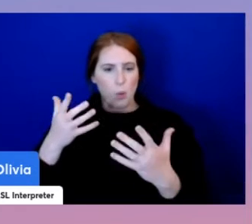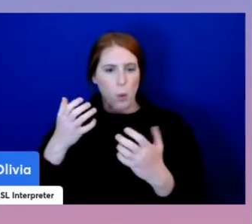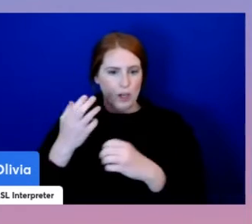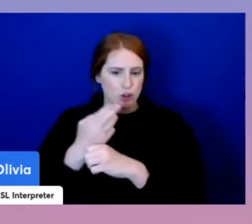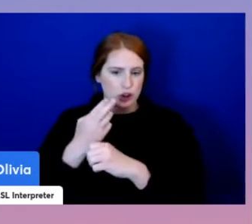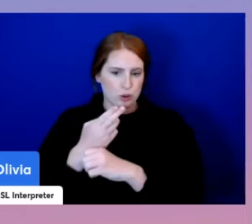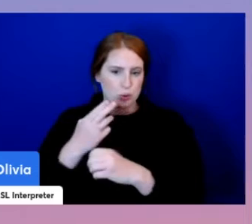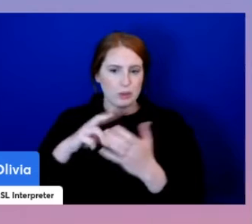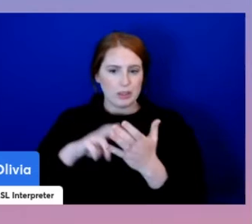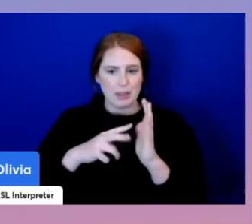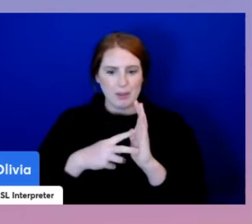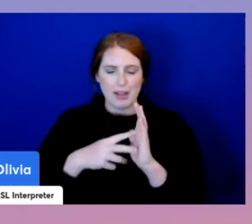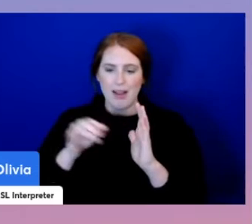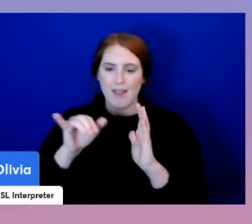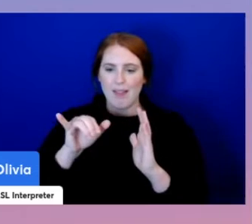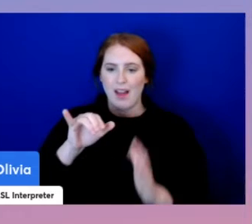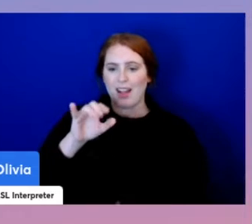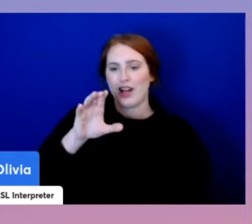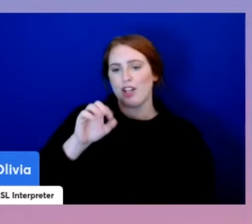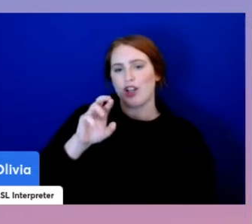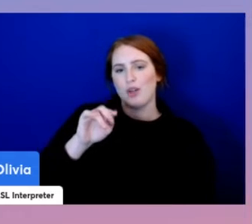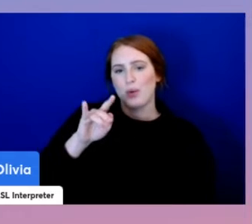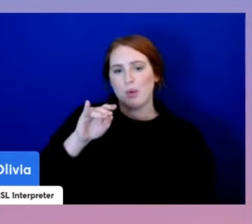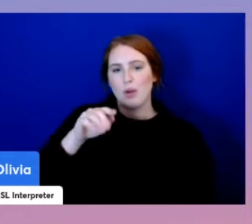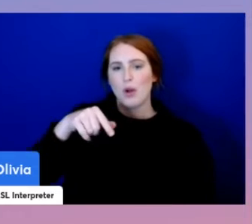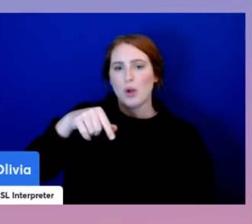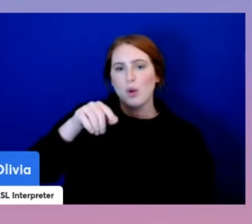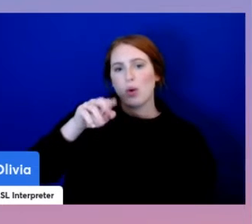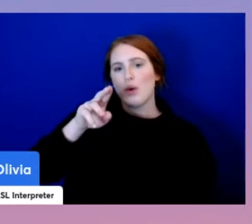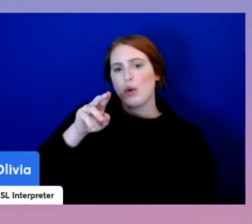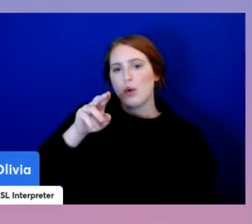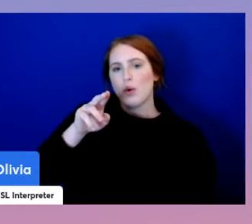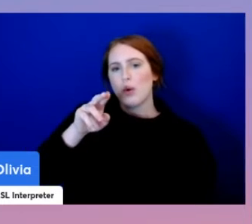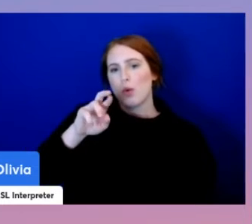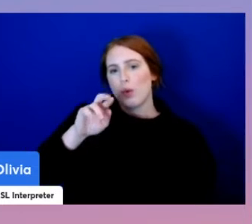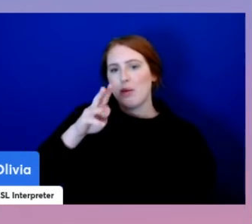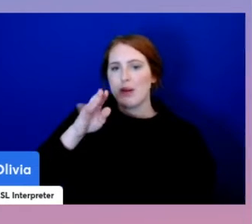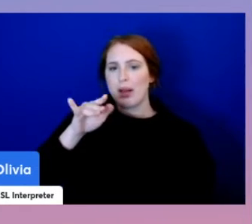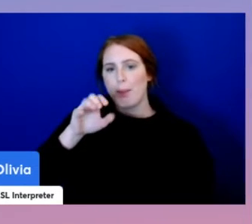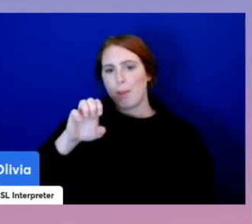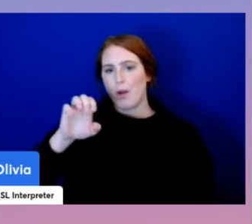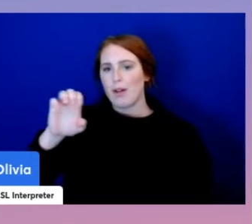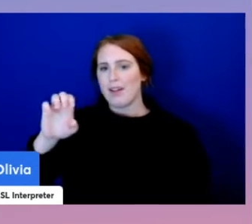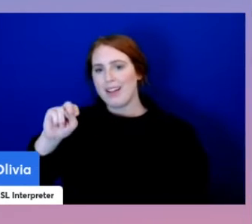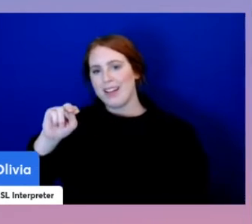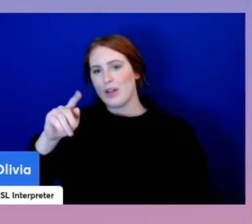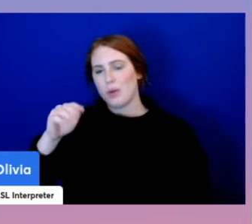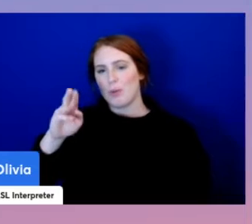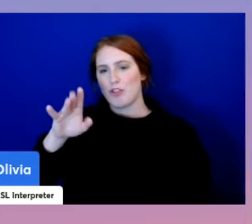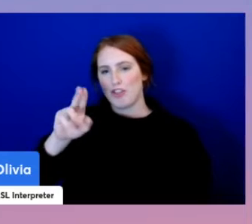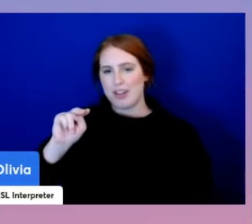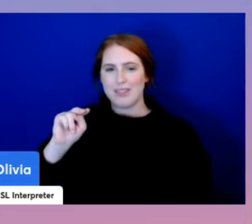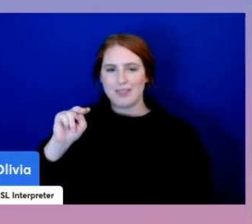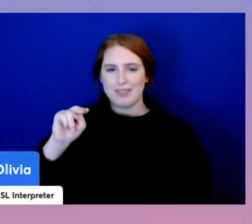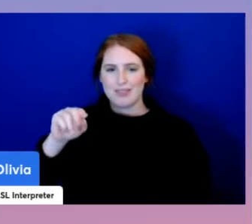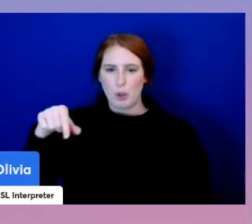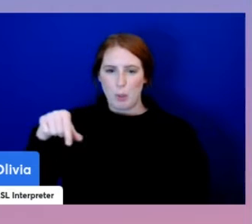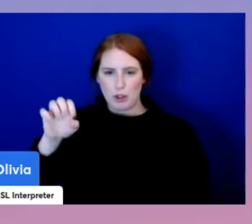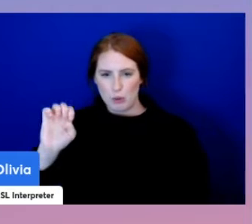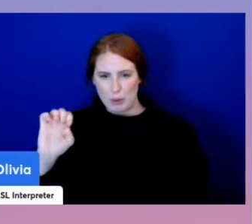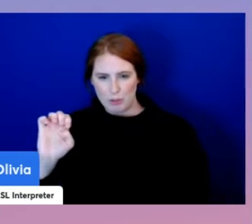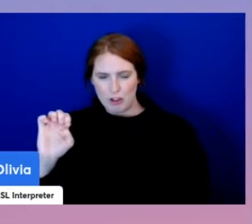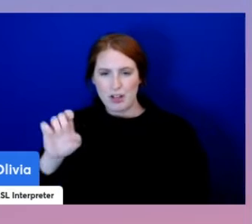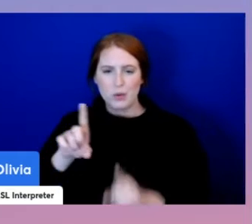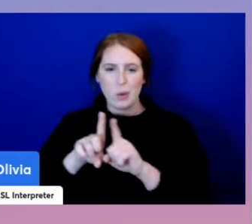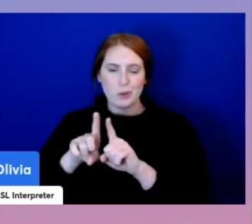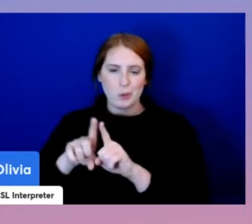called like a queryable encryption. Okay, and also queryable encryption, we need the master key